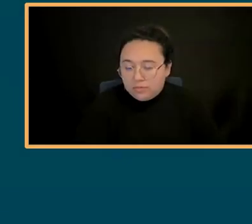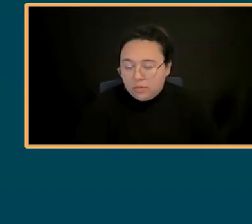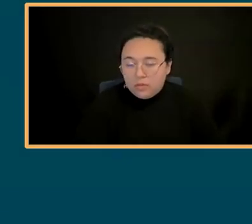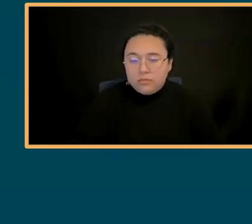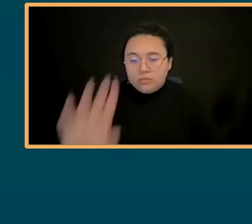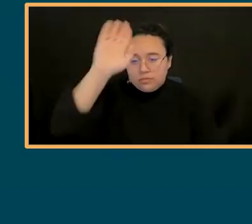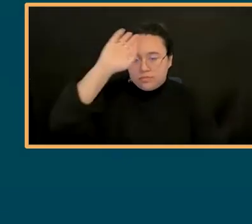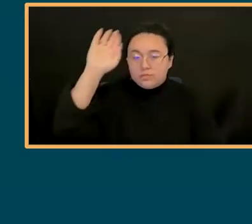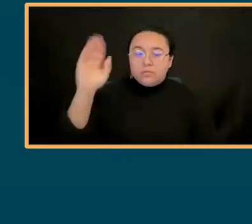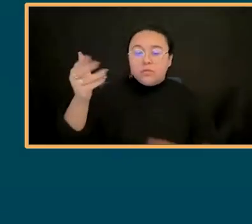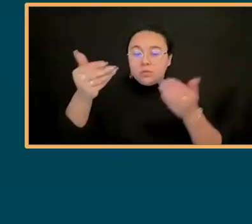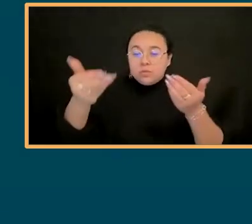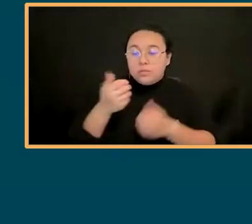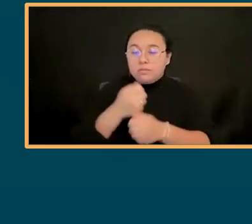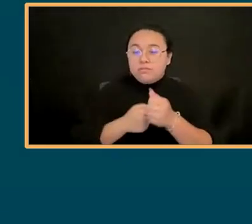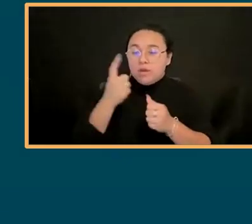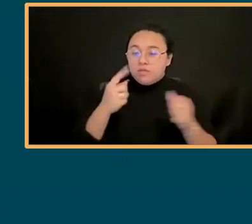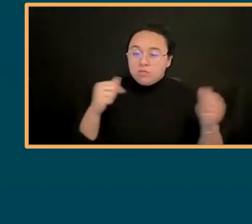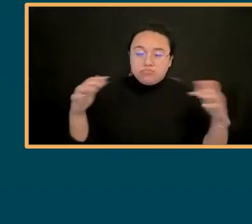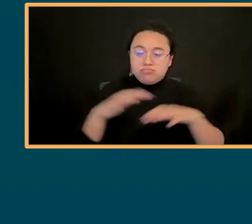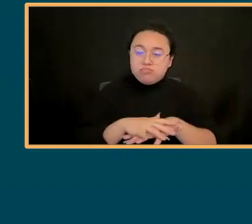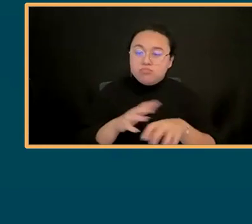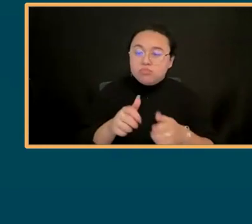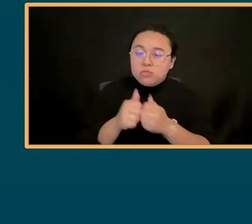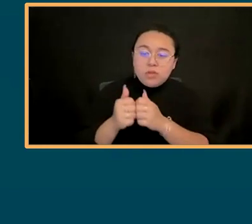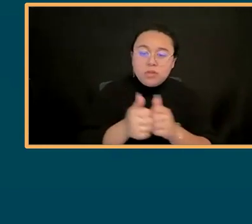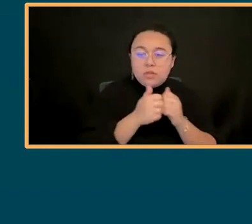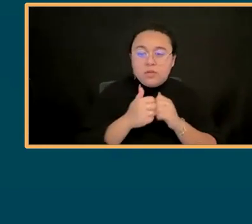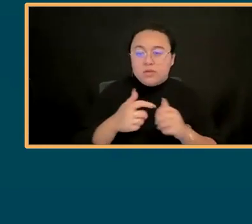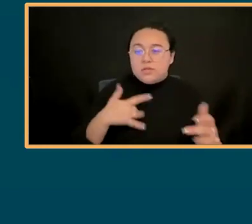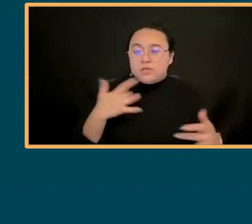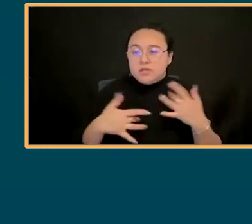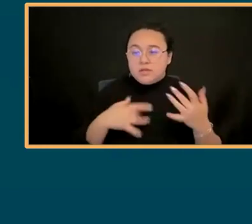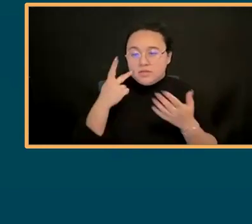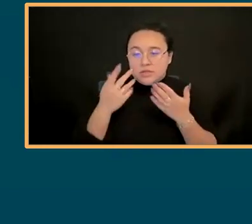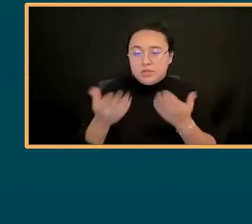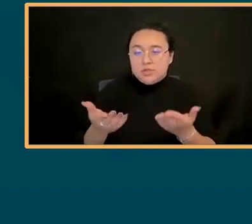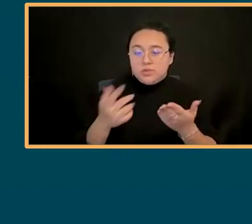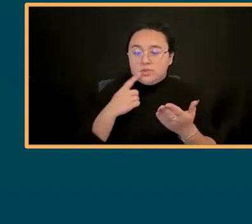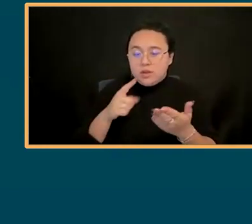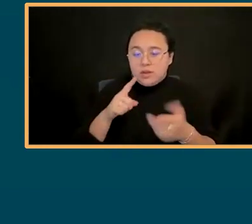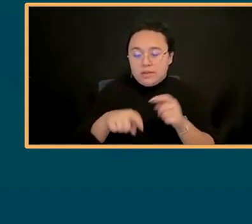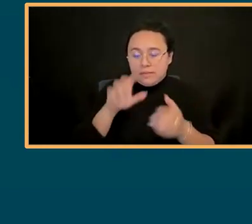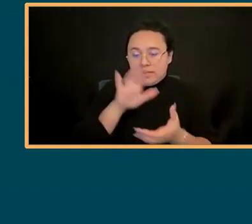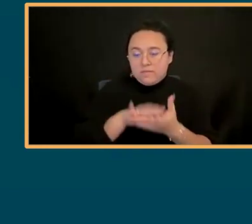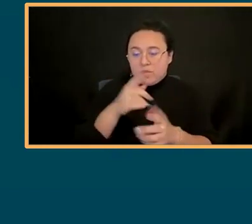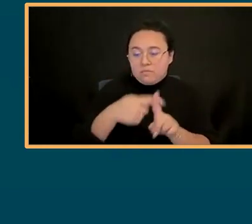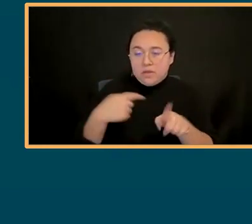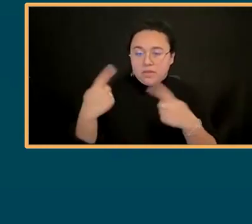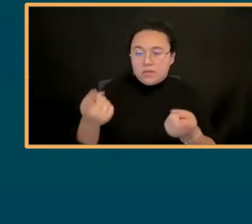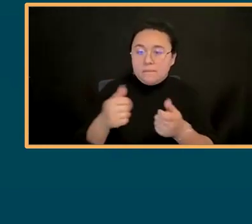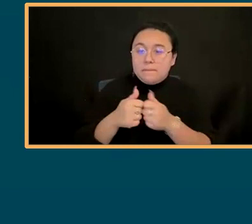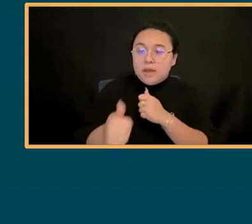Welcome, everyone. Come one, come all. We are so excited to see you. I cannot believe a month has already